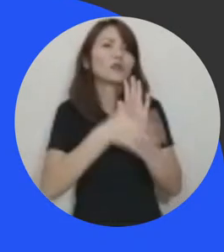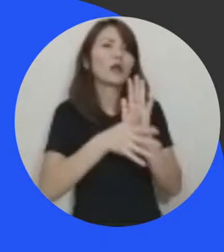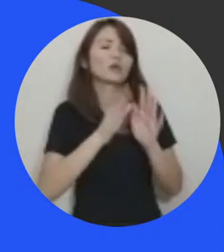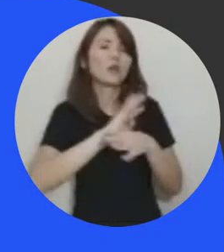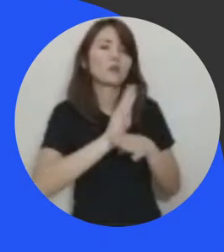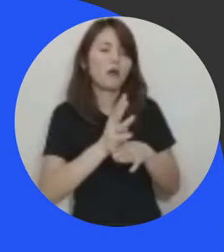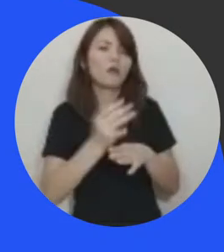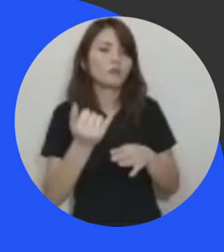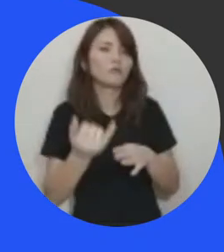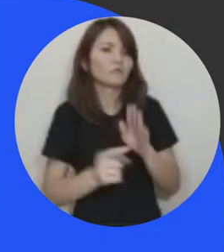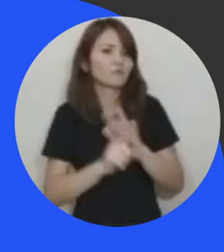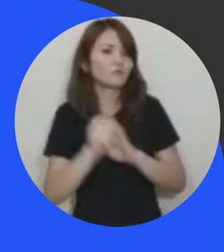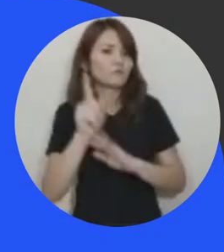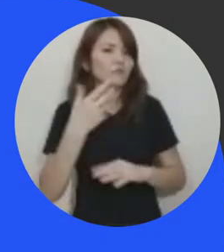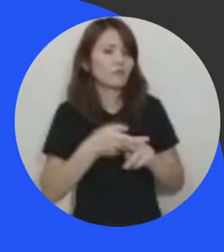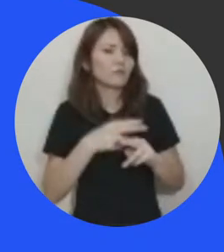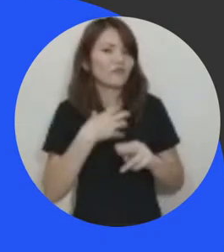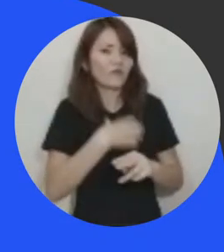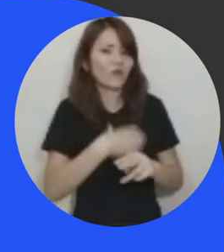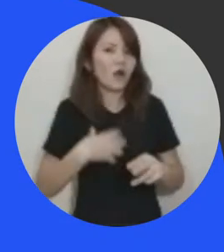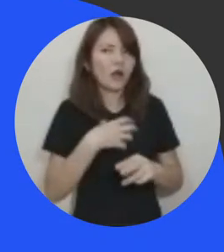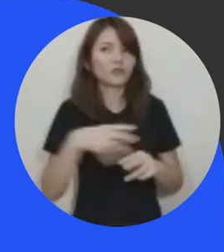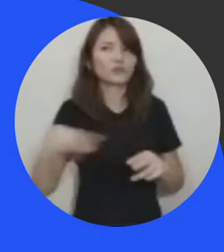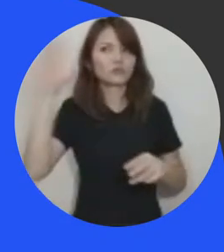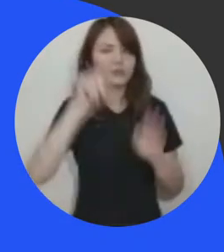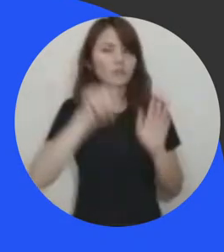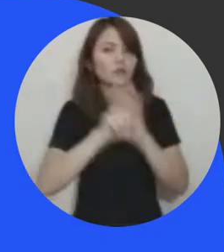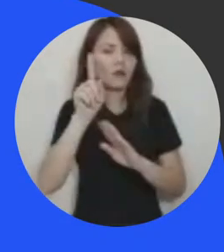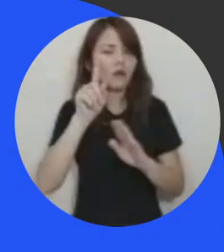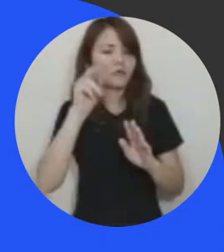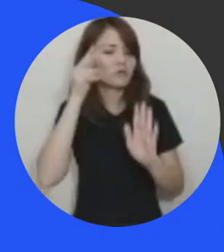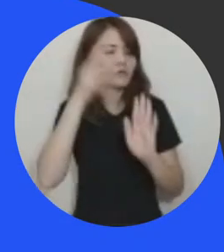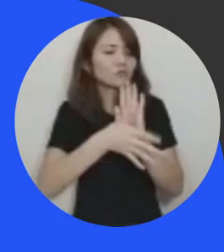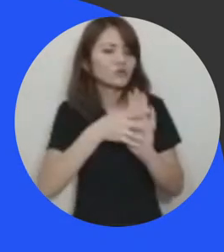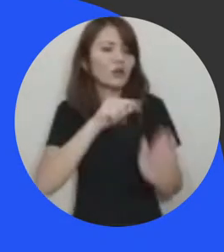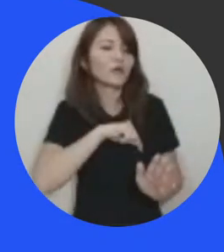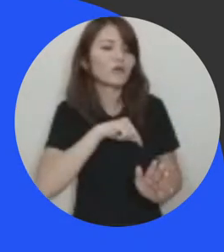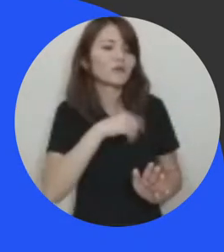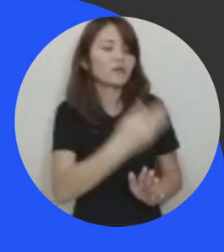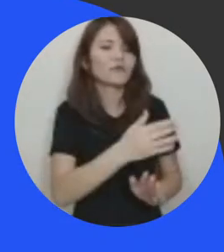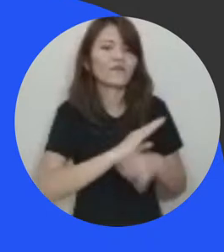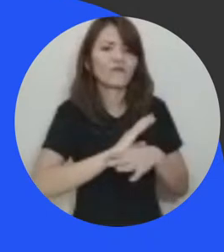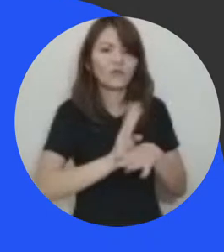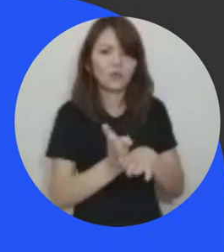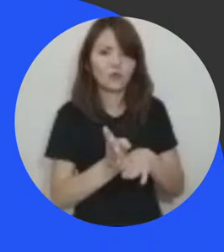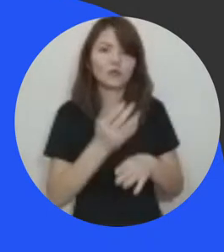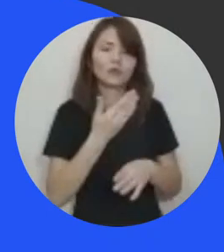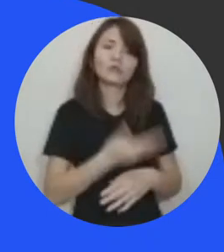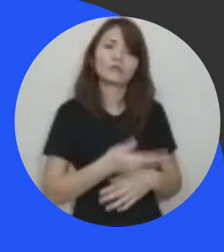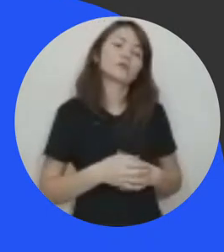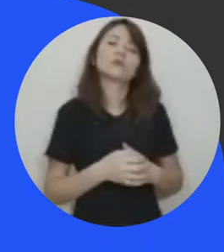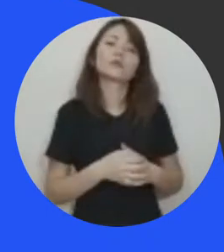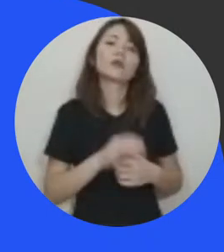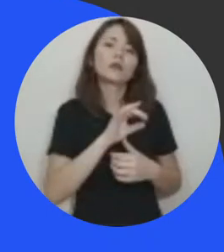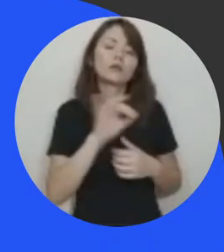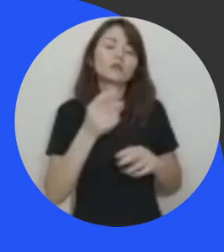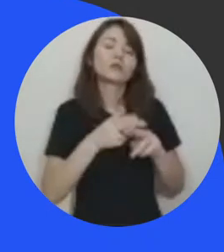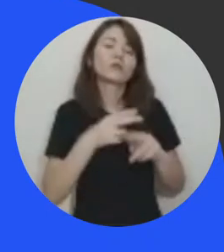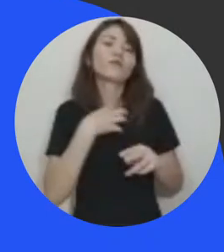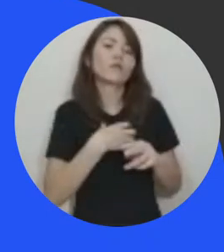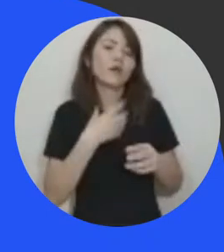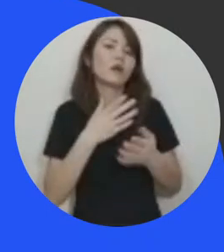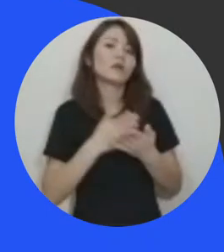most important tools for understanding the virus. And it's playing a really important role in helping us to